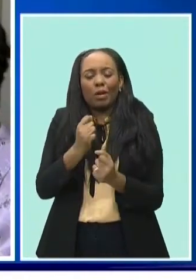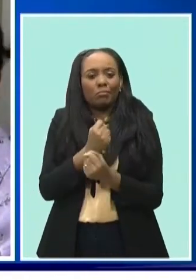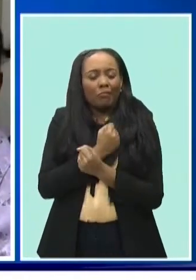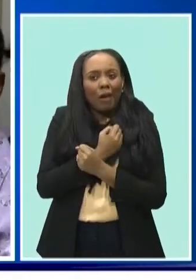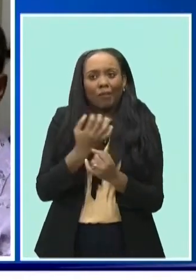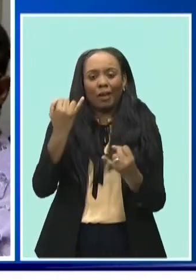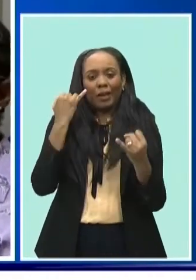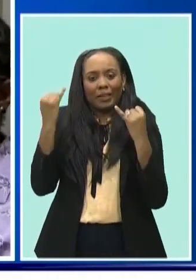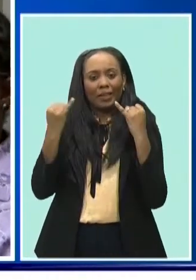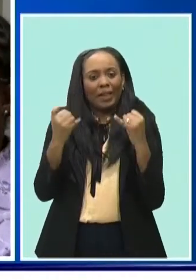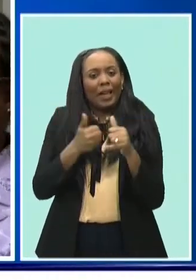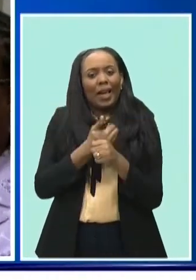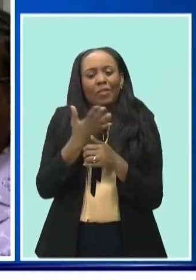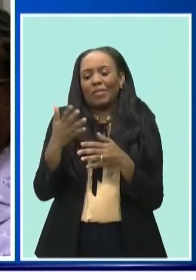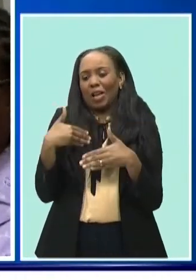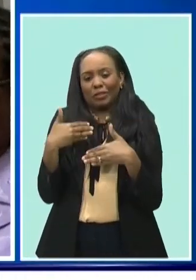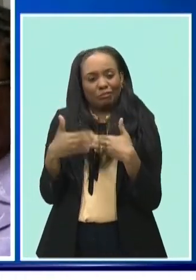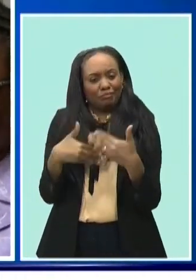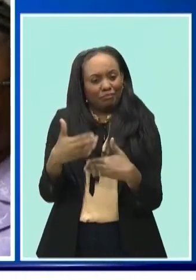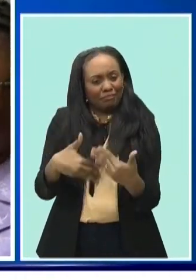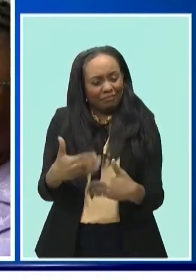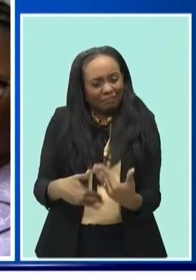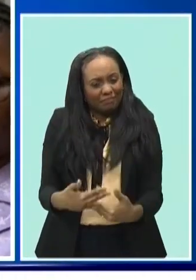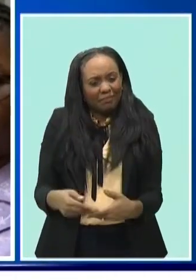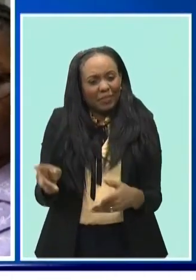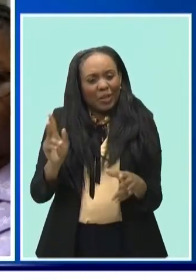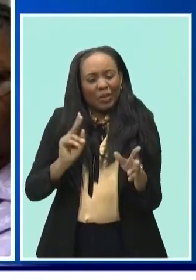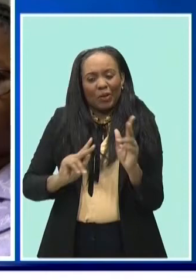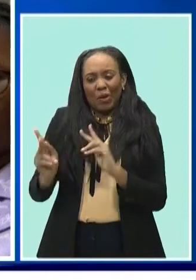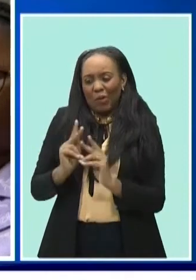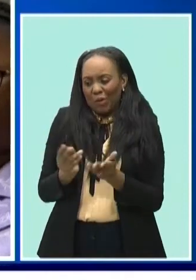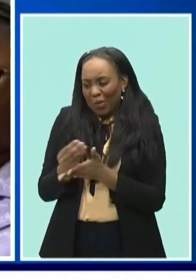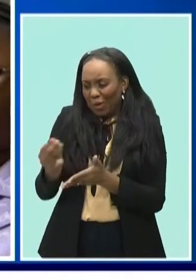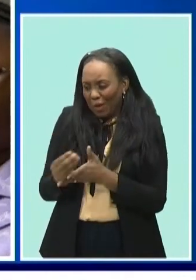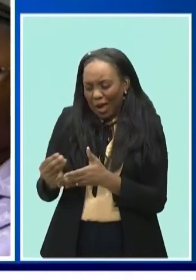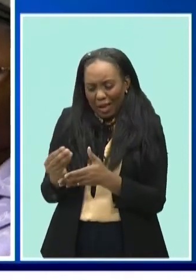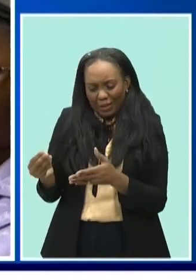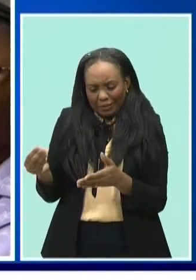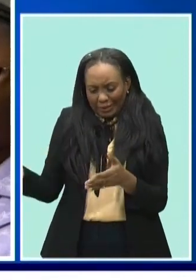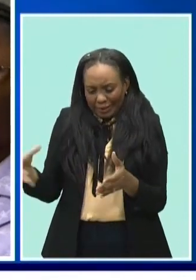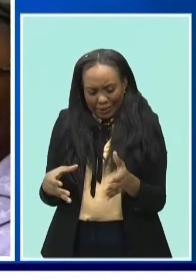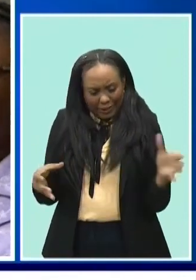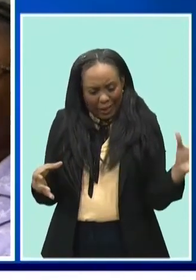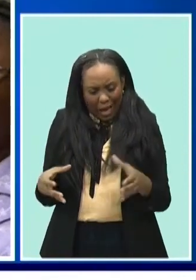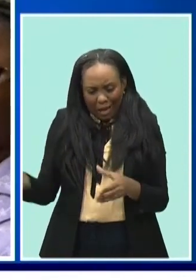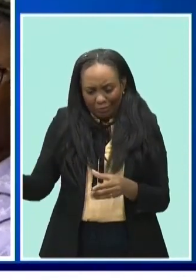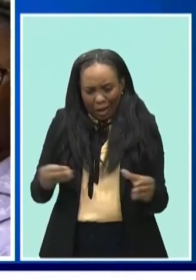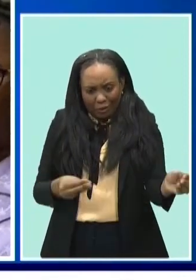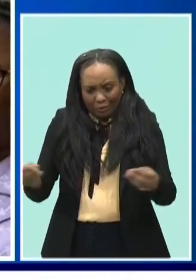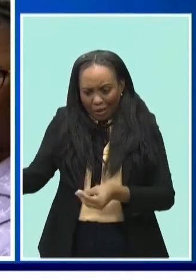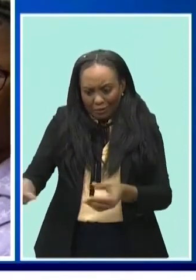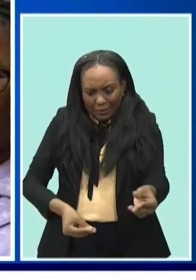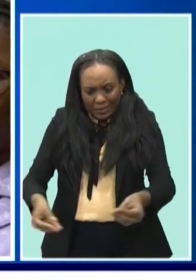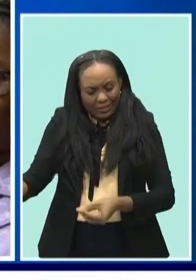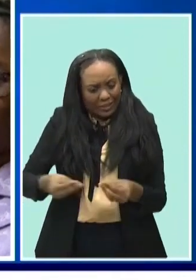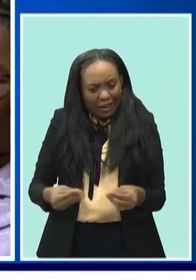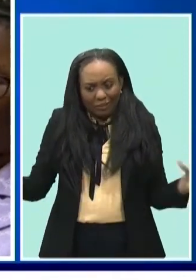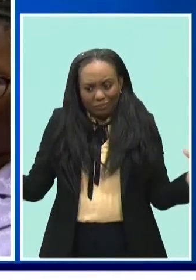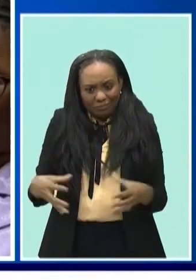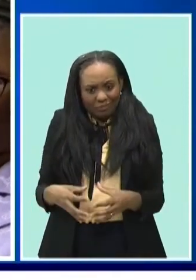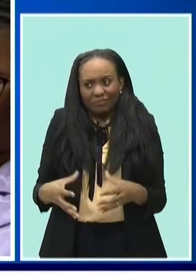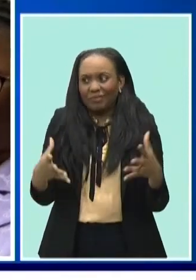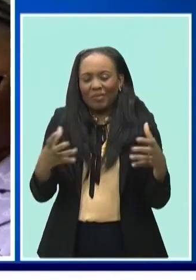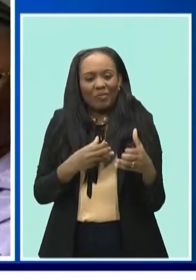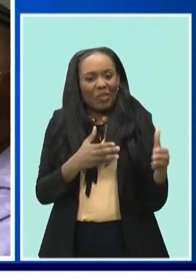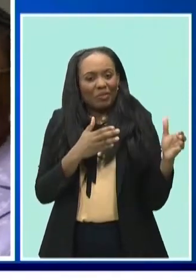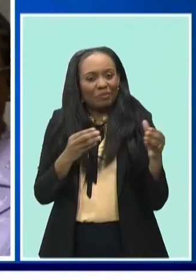everything started to flow. And people keep bringing stuff from left, right, center, and they plan to do a lot more in